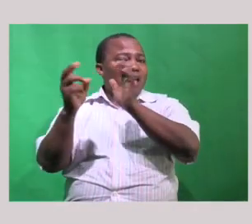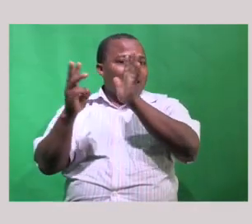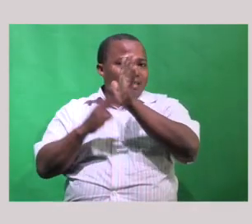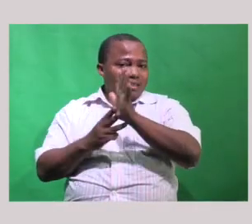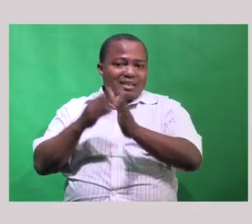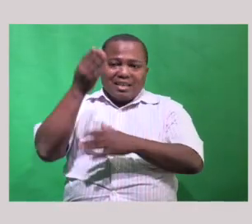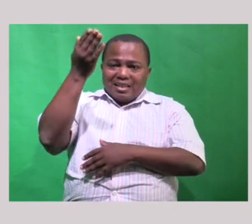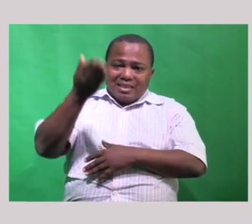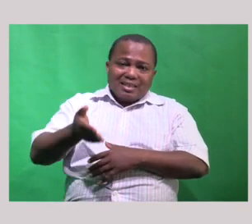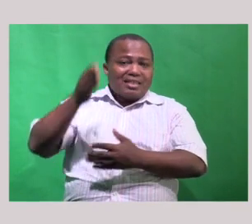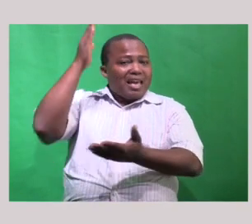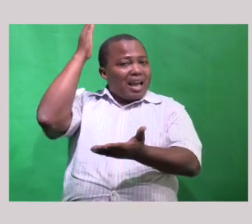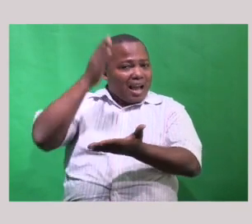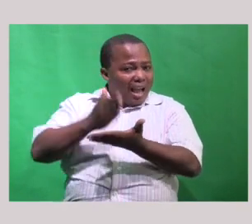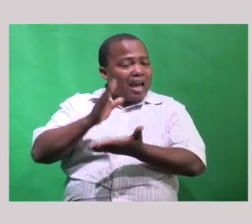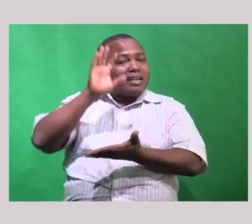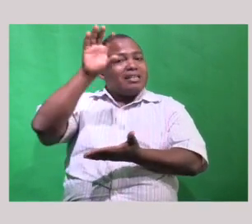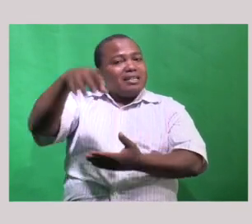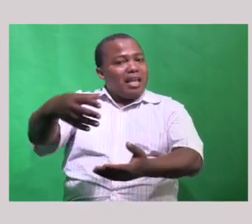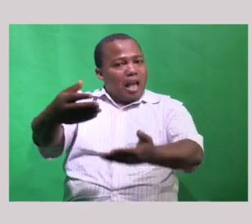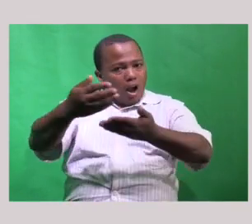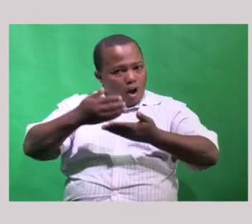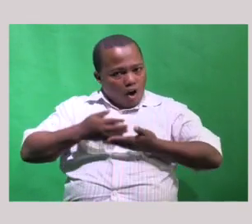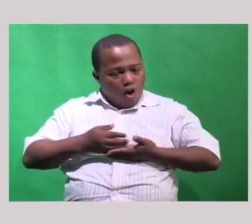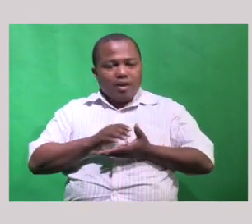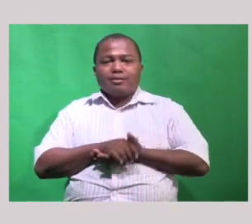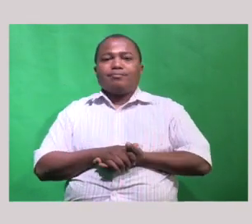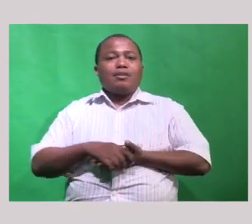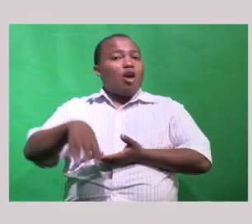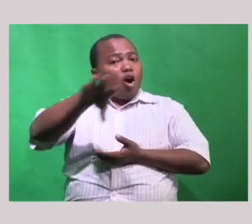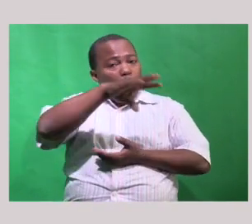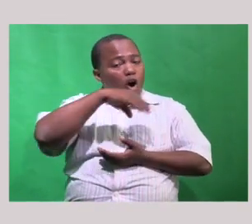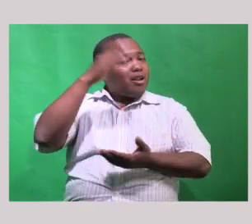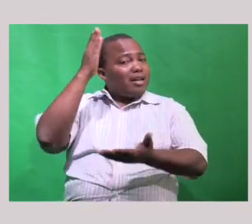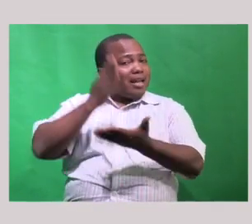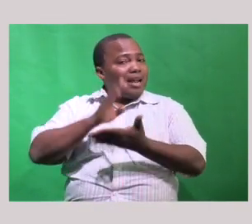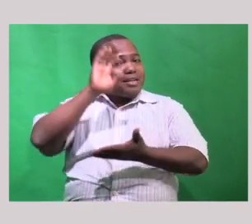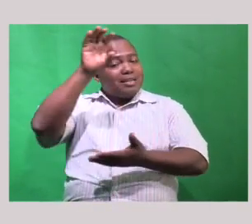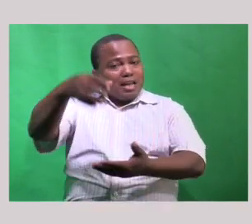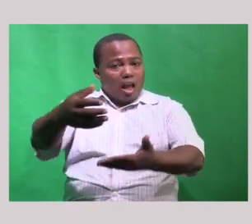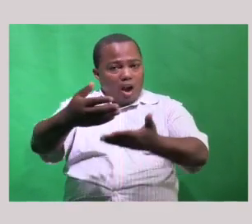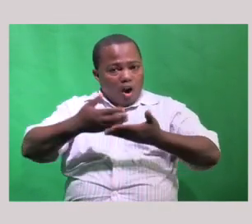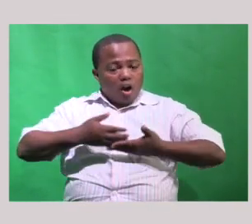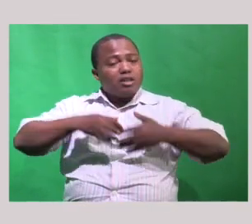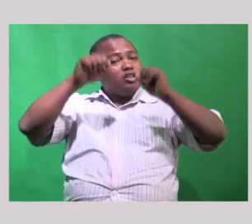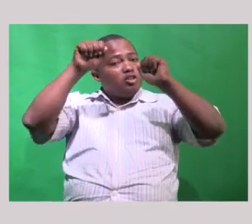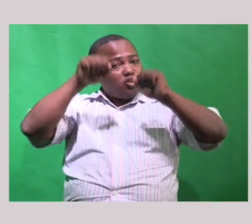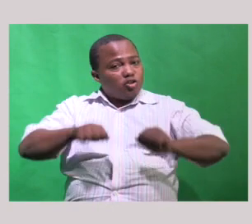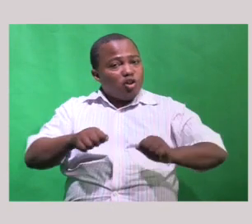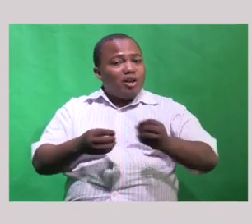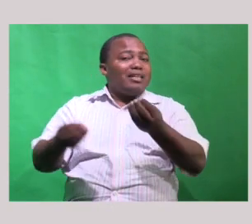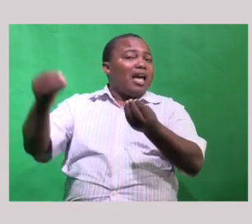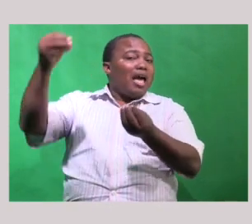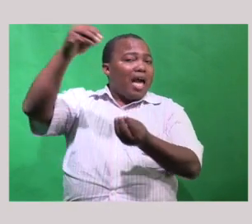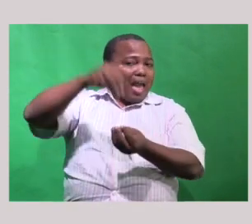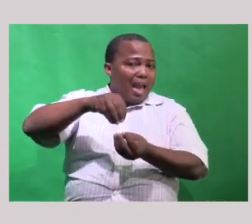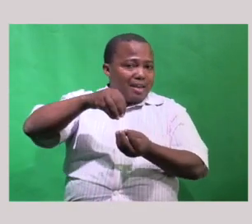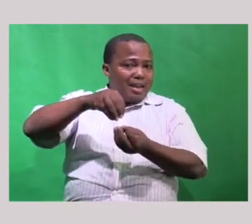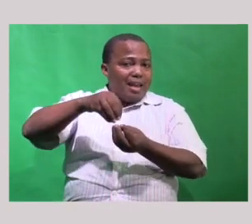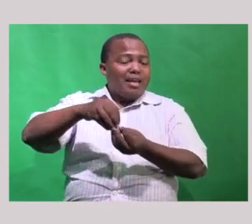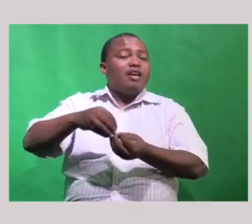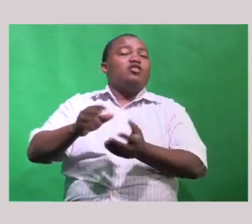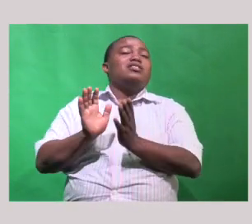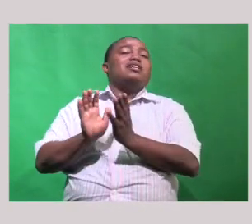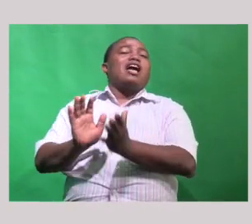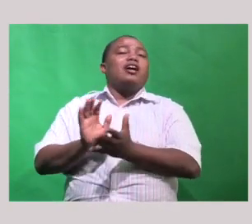a current year's owing. All current year owing should be added to the cash.